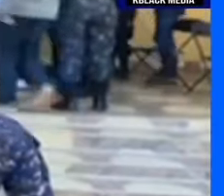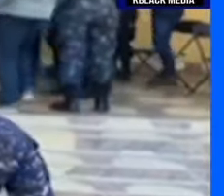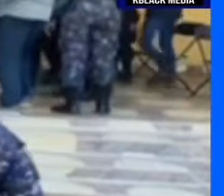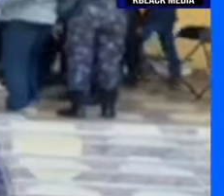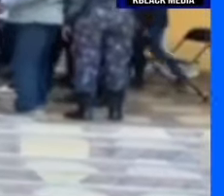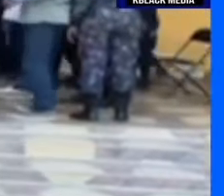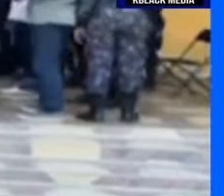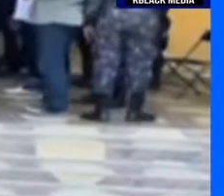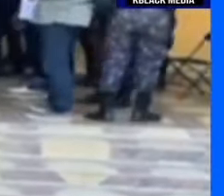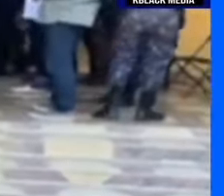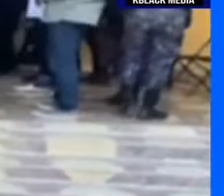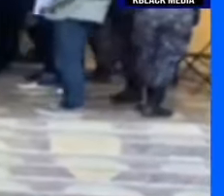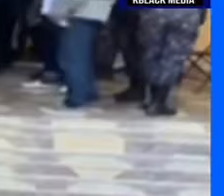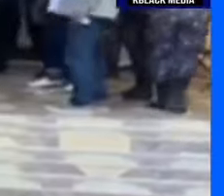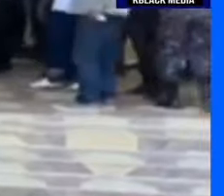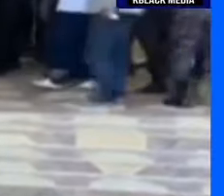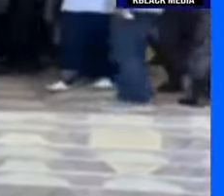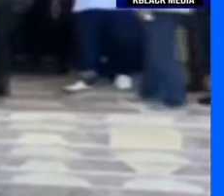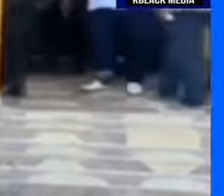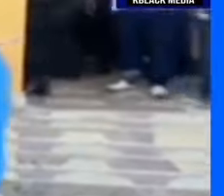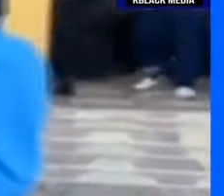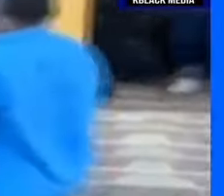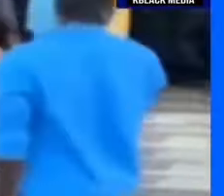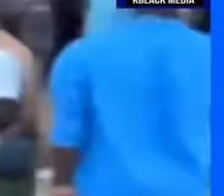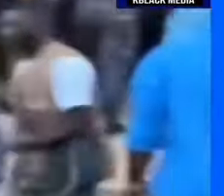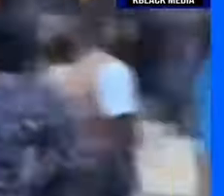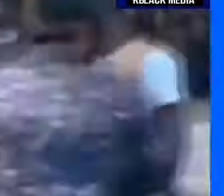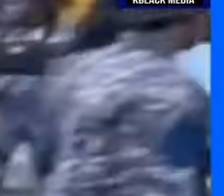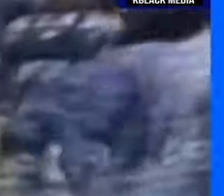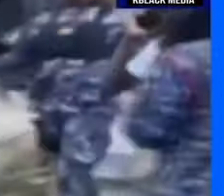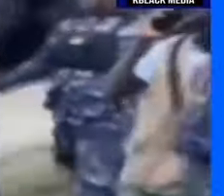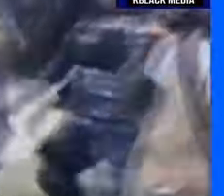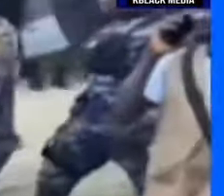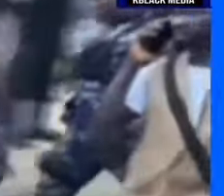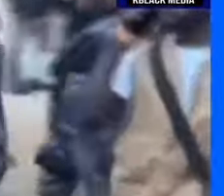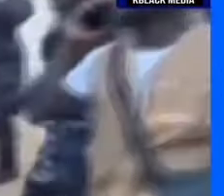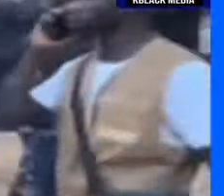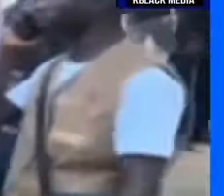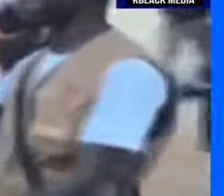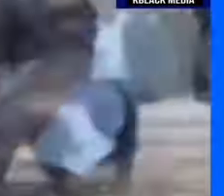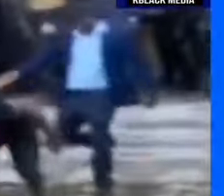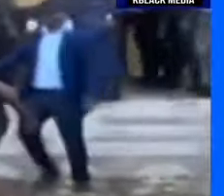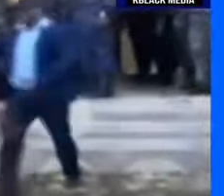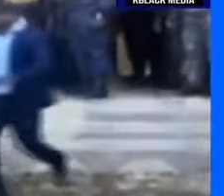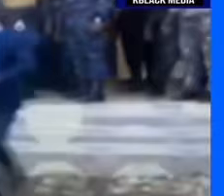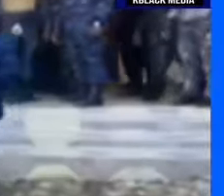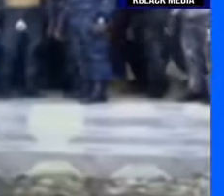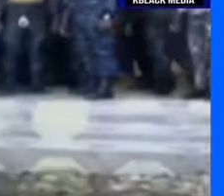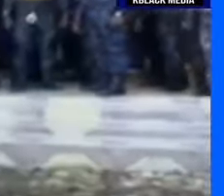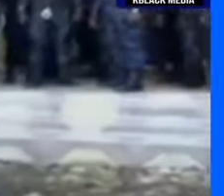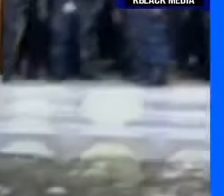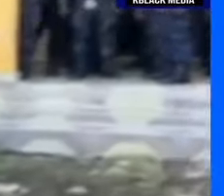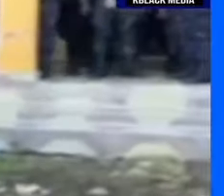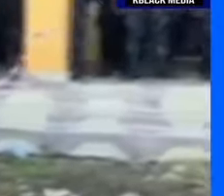but no, you see, that is what I want to know. Yes. No, the I am fine search because Sabi and your question you mean